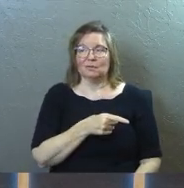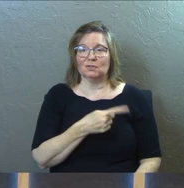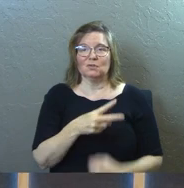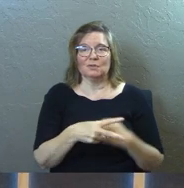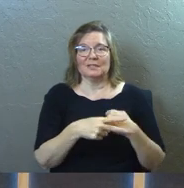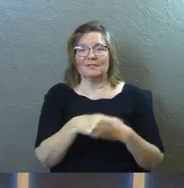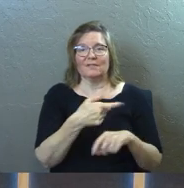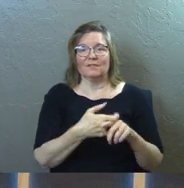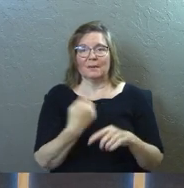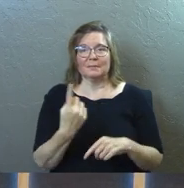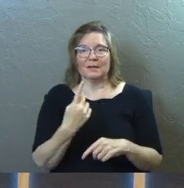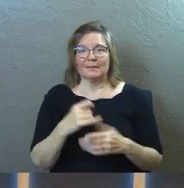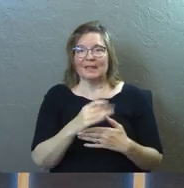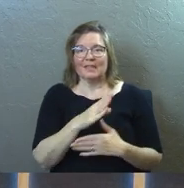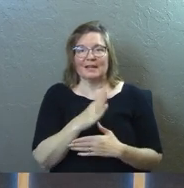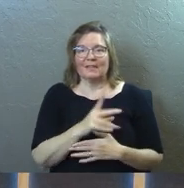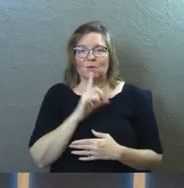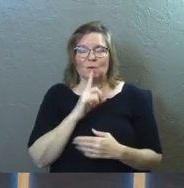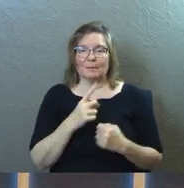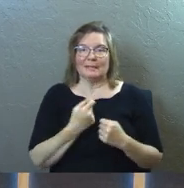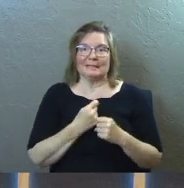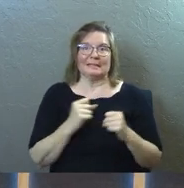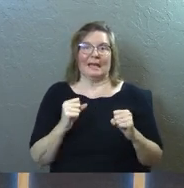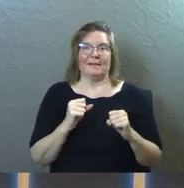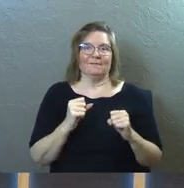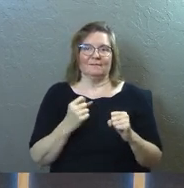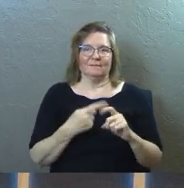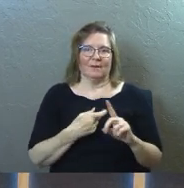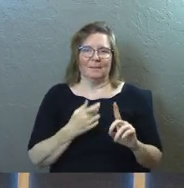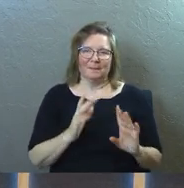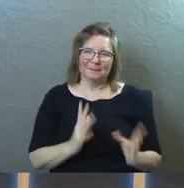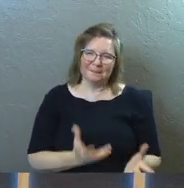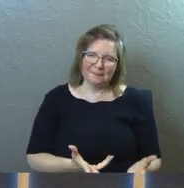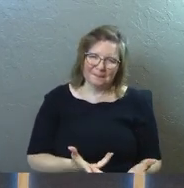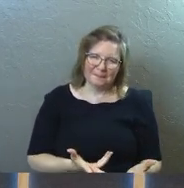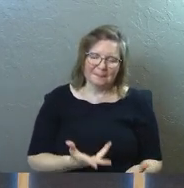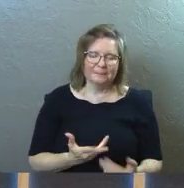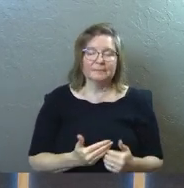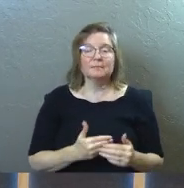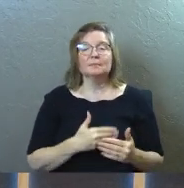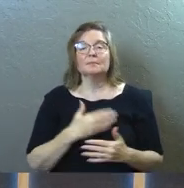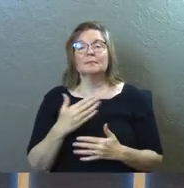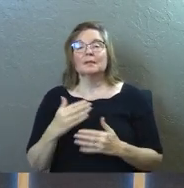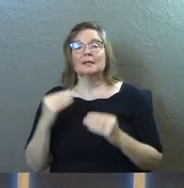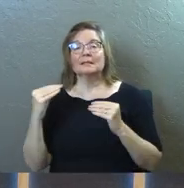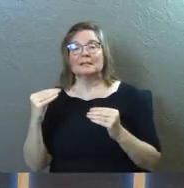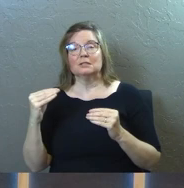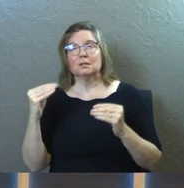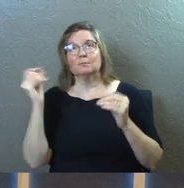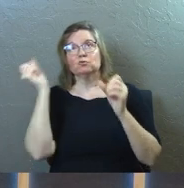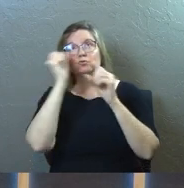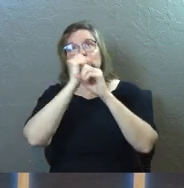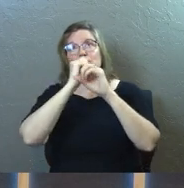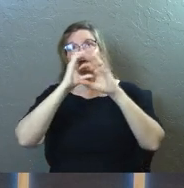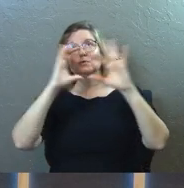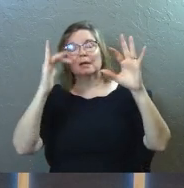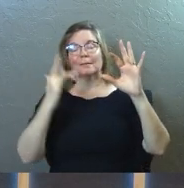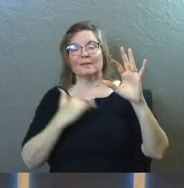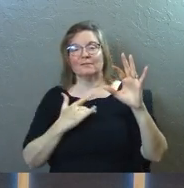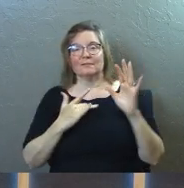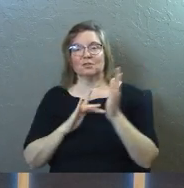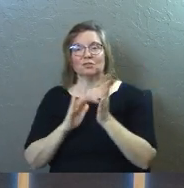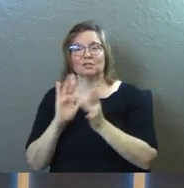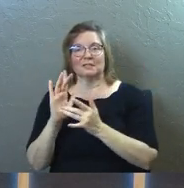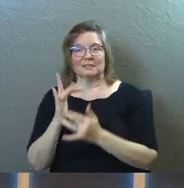you're saving them from something that they'll never really be saved from. Next, teach them the dream of Jesus' heart for